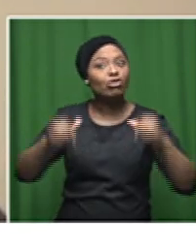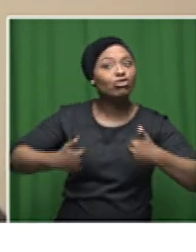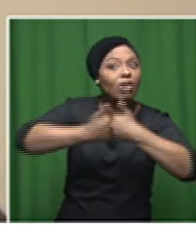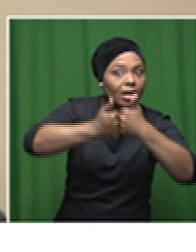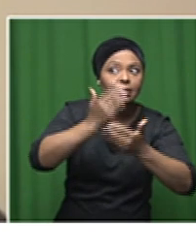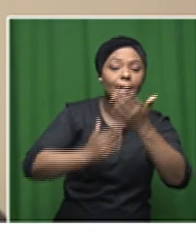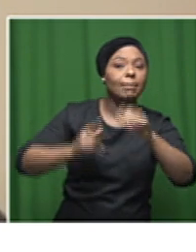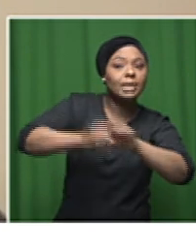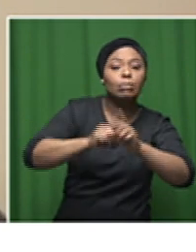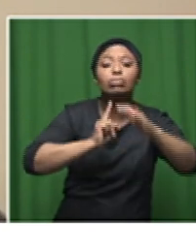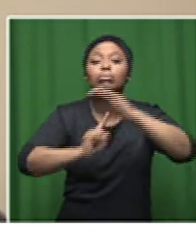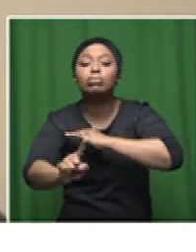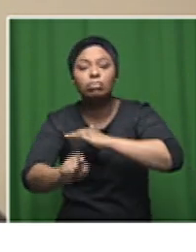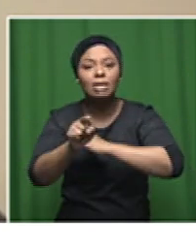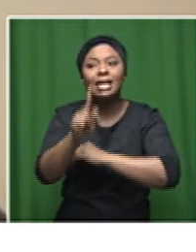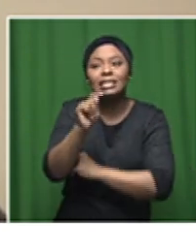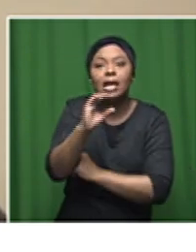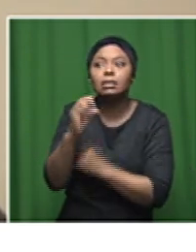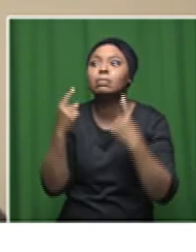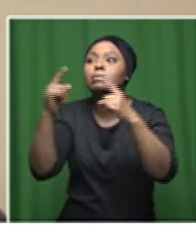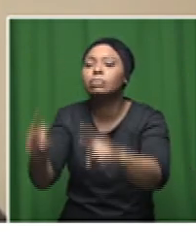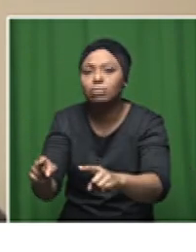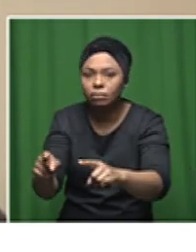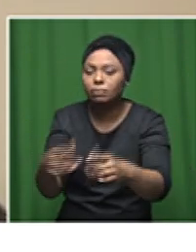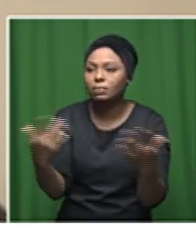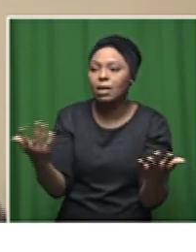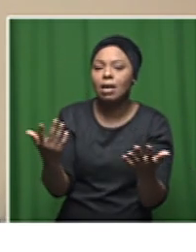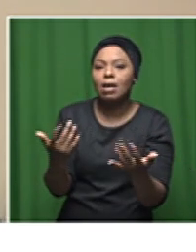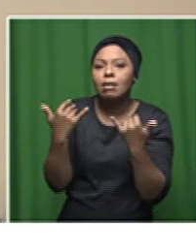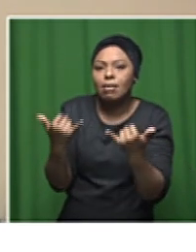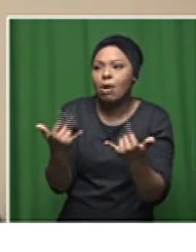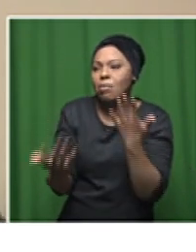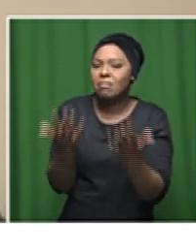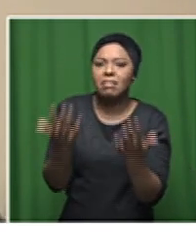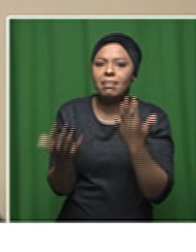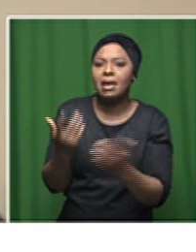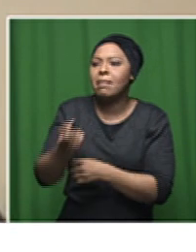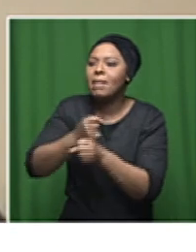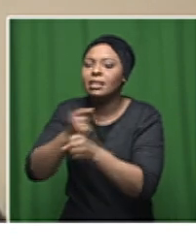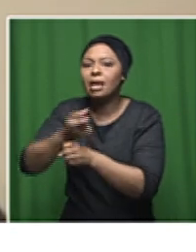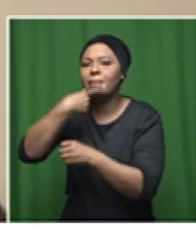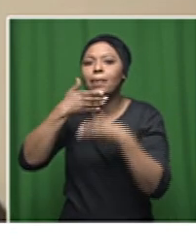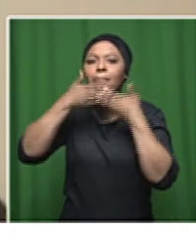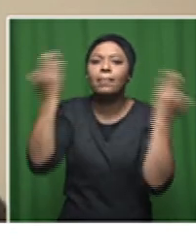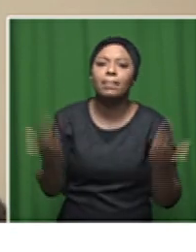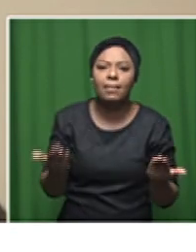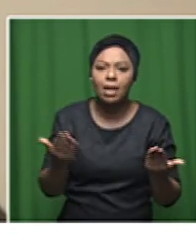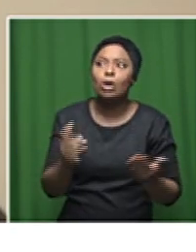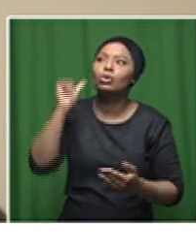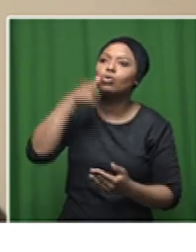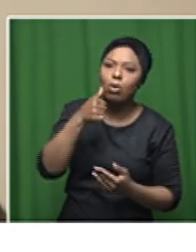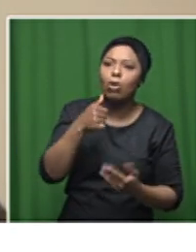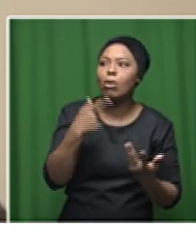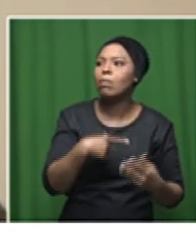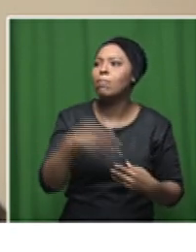the facility as TAC today and you don't find, or Richitza, you don't find the medicine. The medicine is delivered tomorrow. When